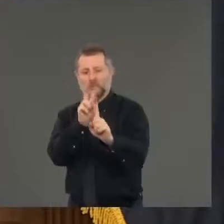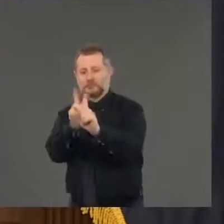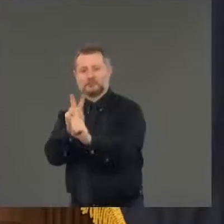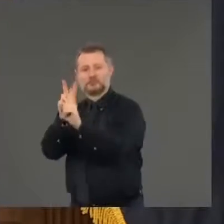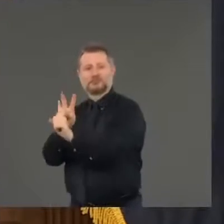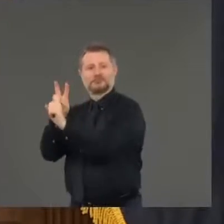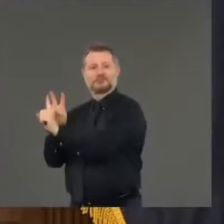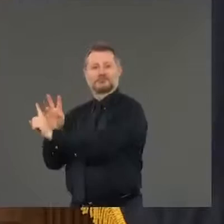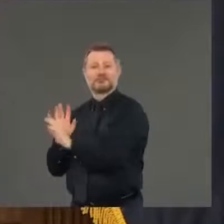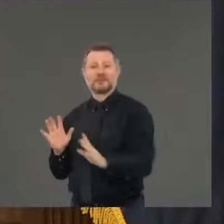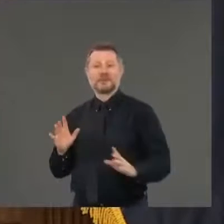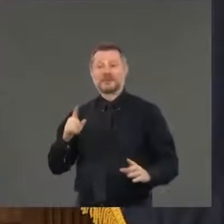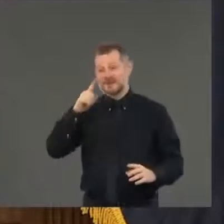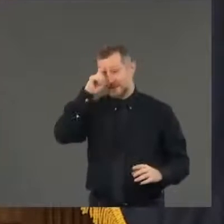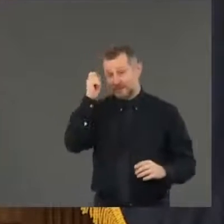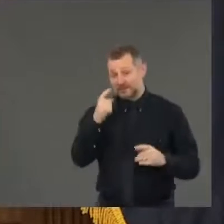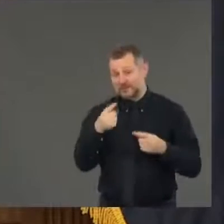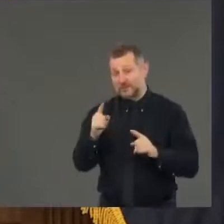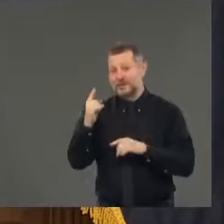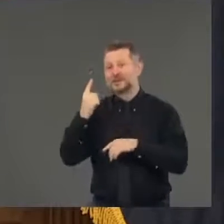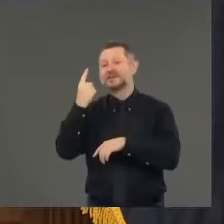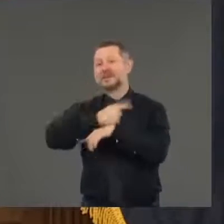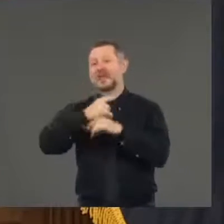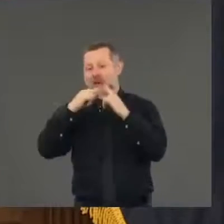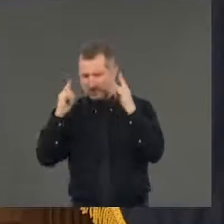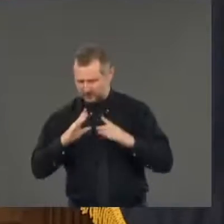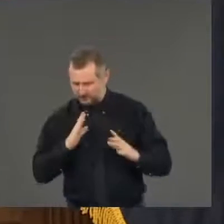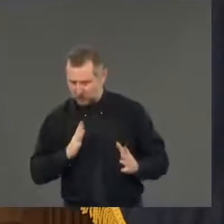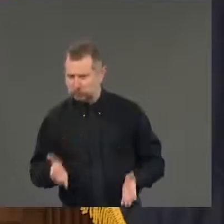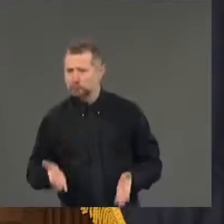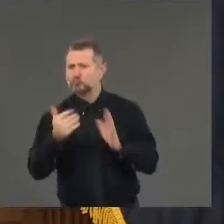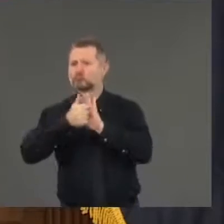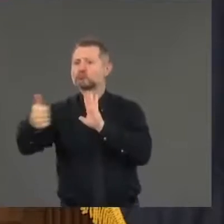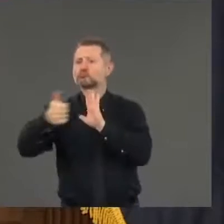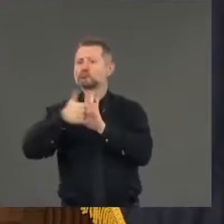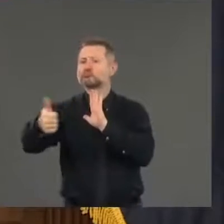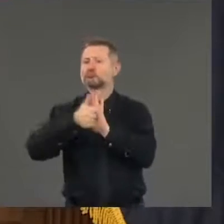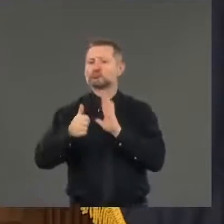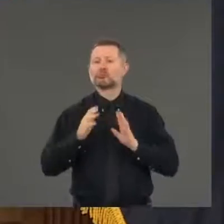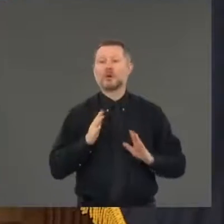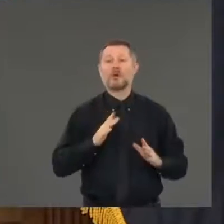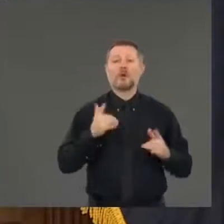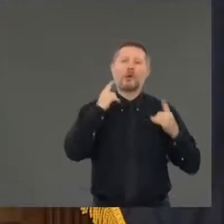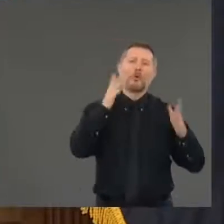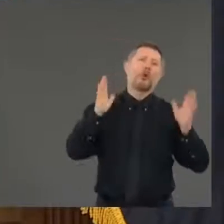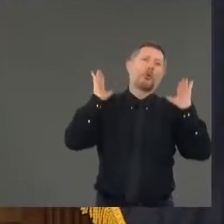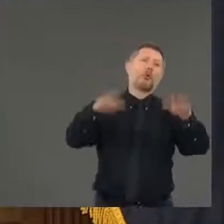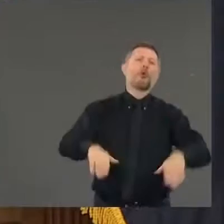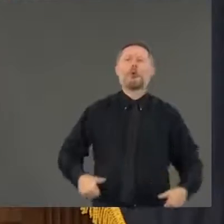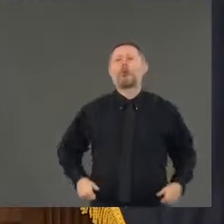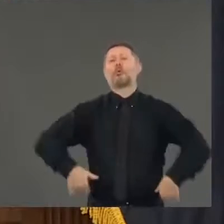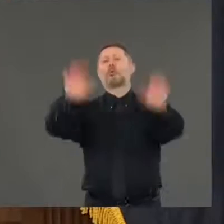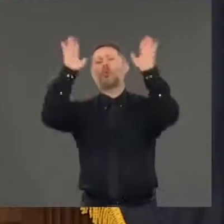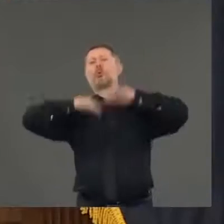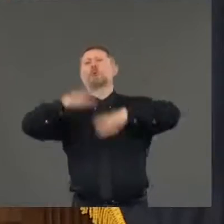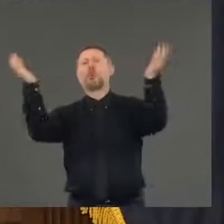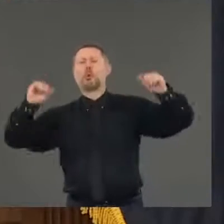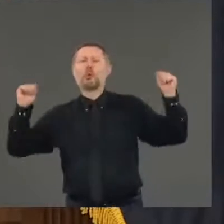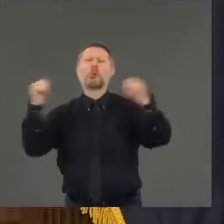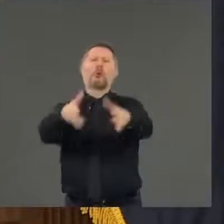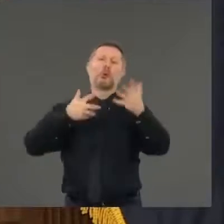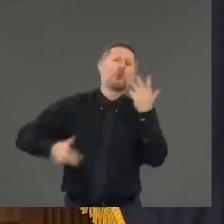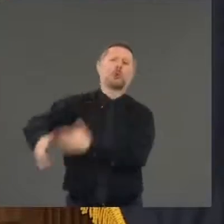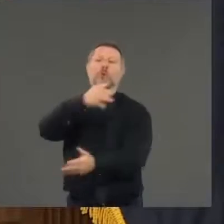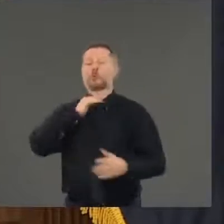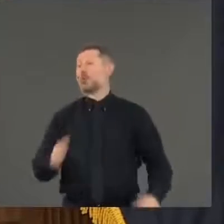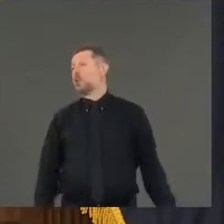that. But you make a dramatic change quickly, like those gatherings, that is a big change. You know, you